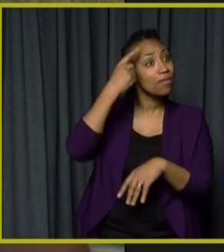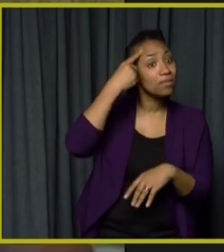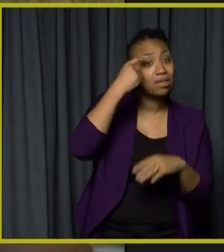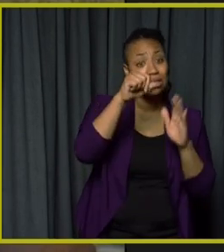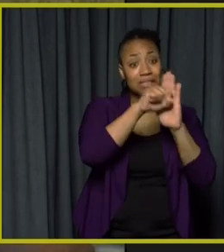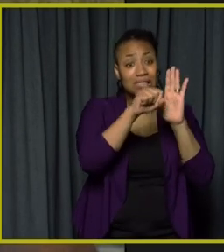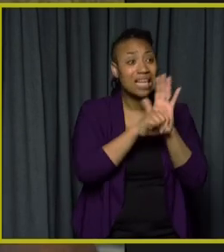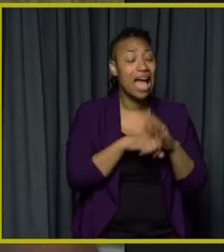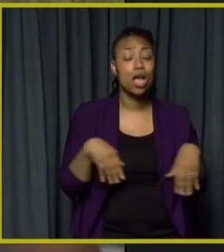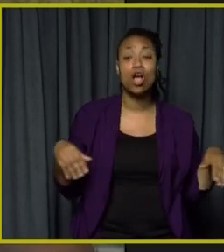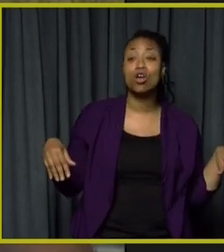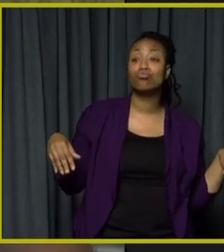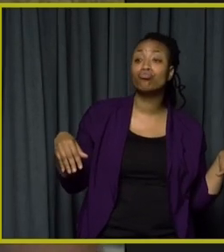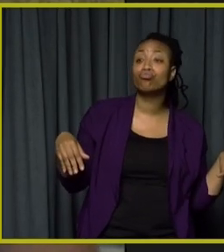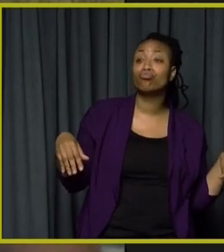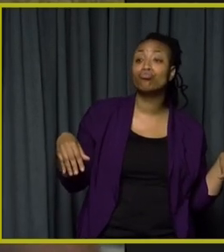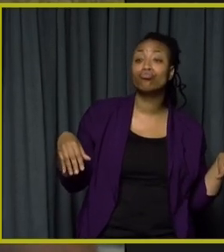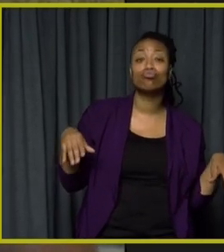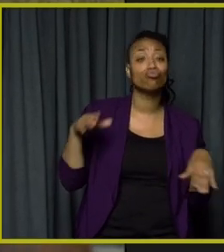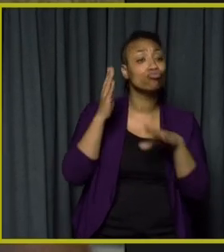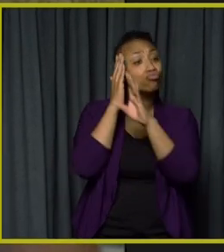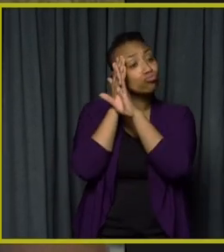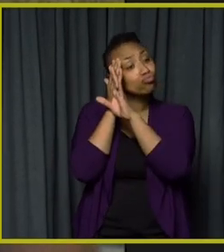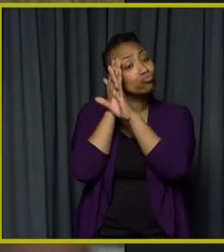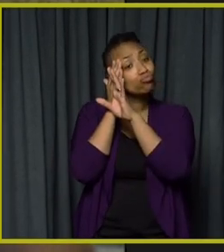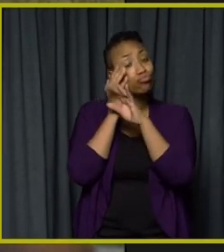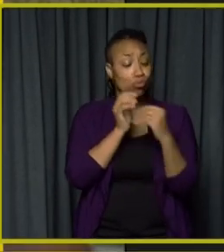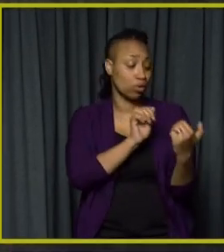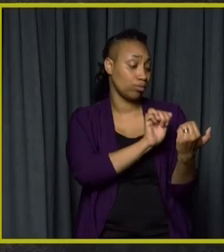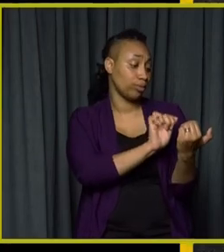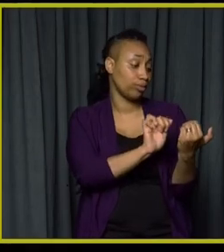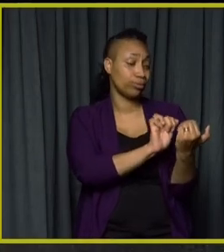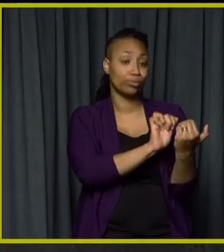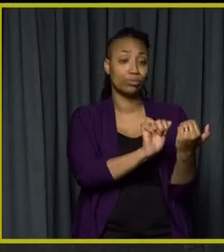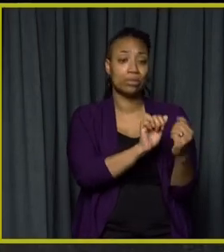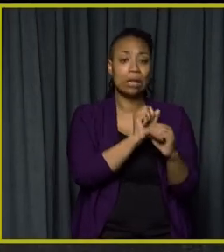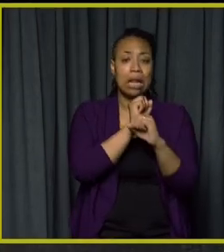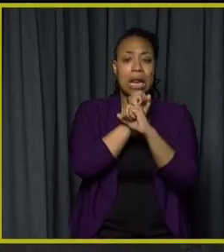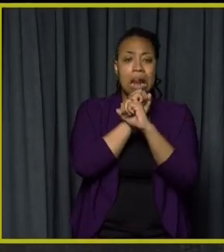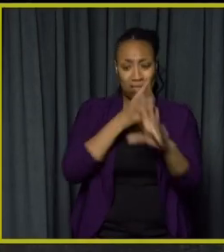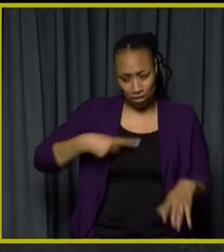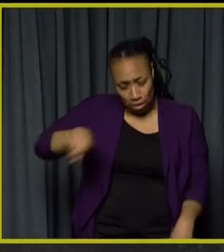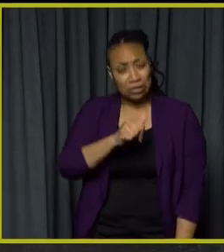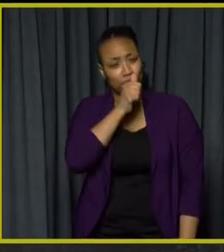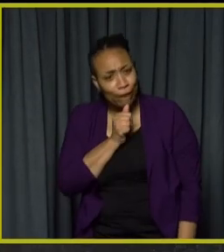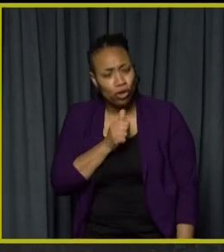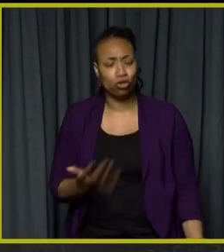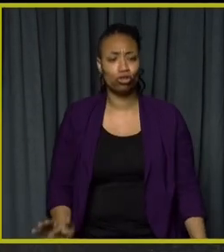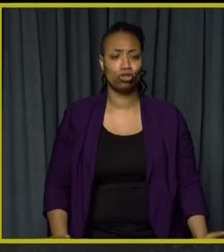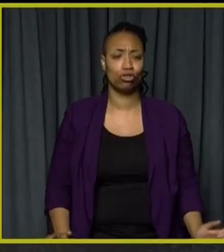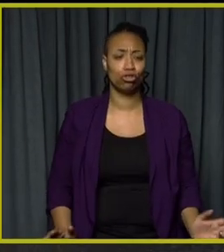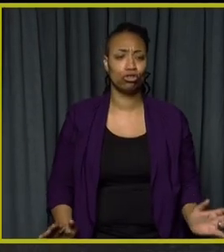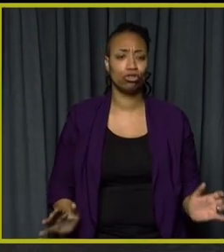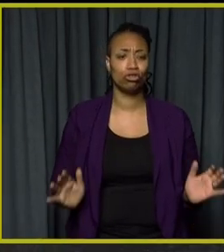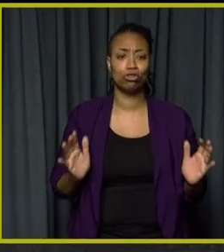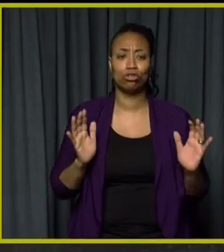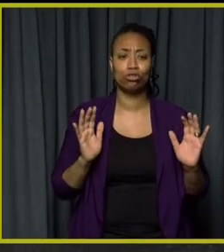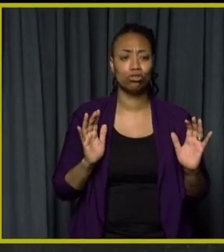just sitting there doing nothing while we, the people, are suffering. I'm George Gresham, president